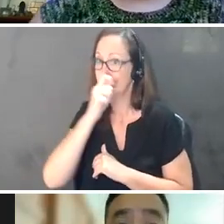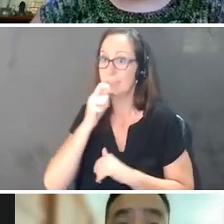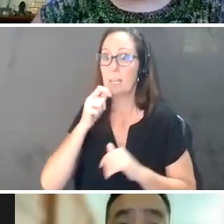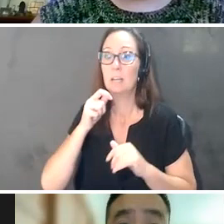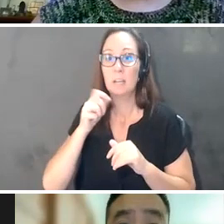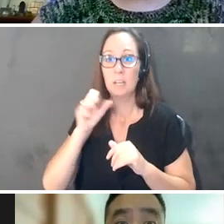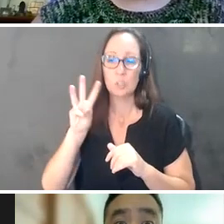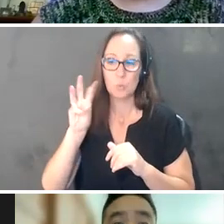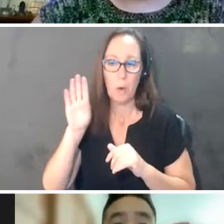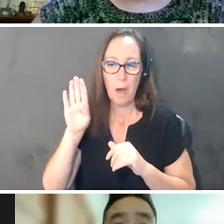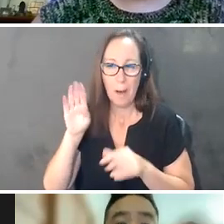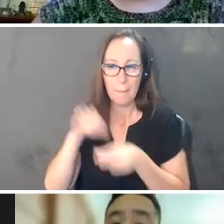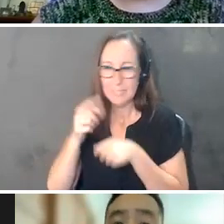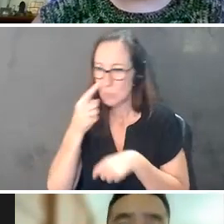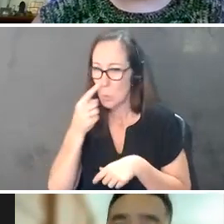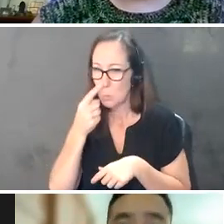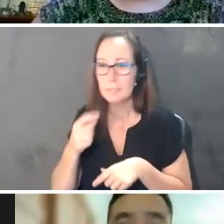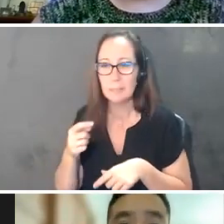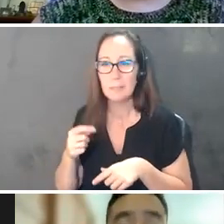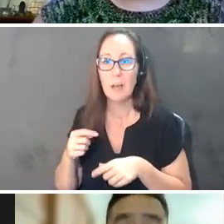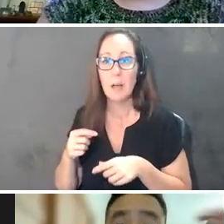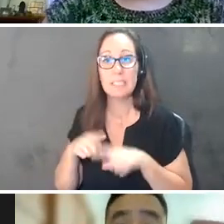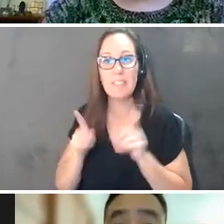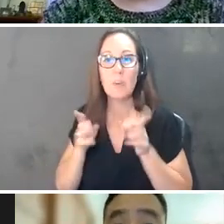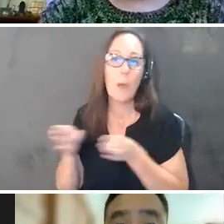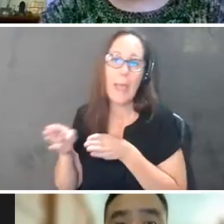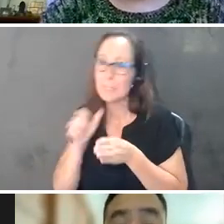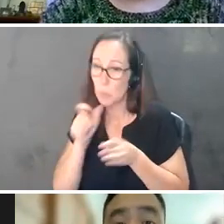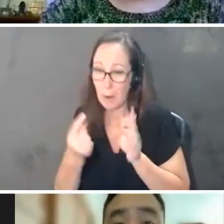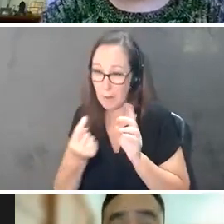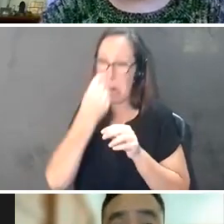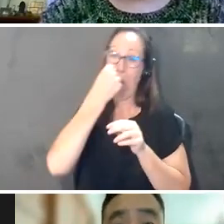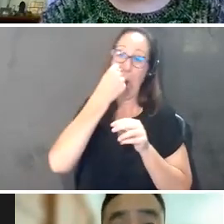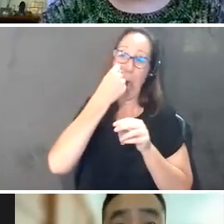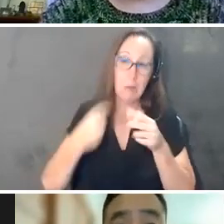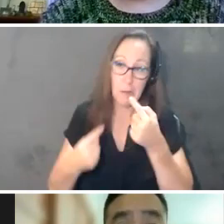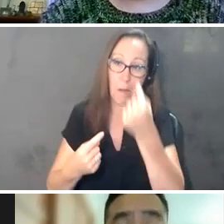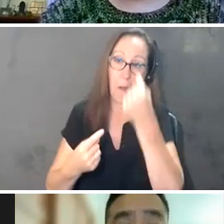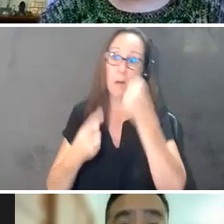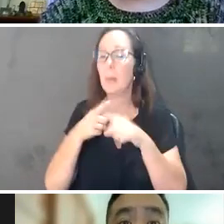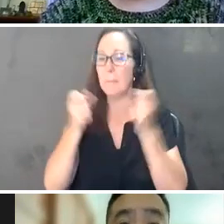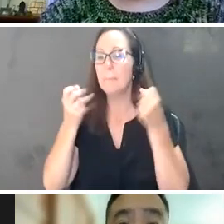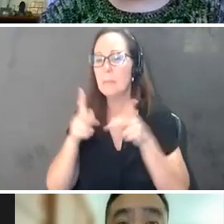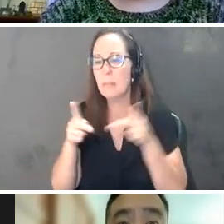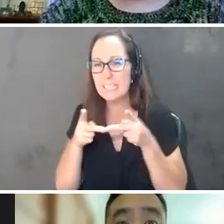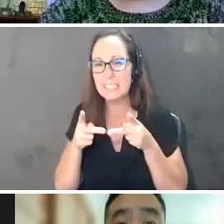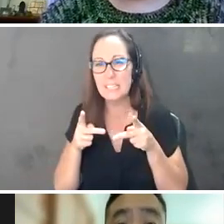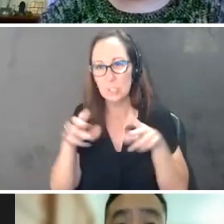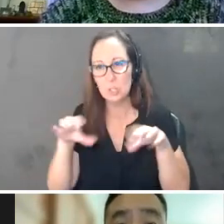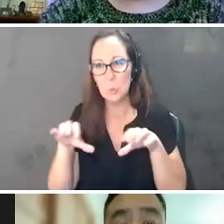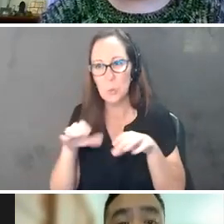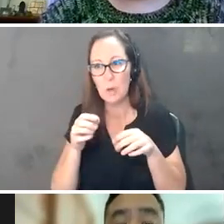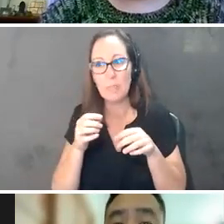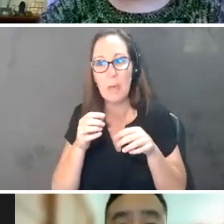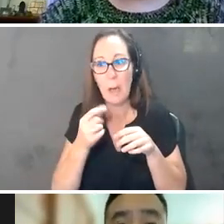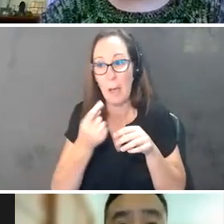You have to put the swab in your nose. There are ways to do it now where it doesn't have to go so deep, but a lot of places still do the deep swab that goes all the way to the back of the